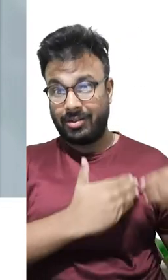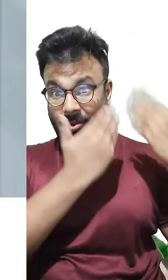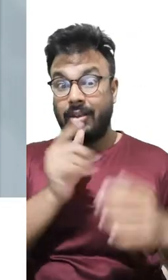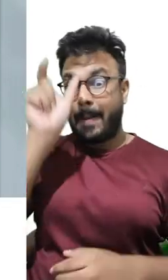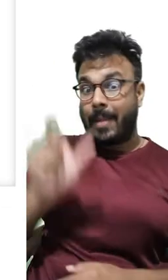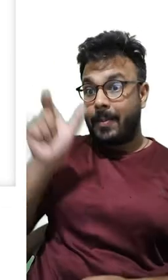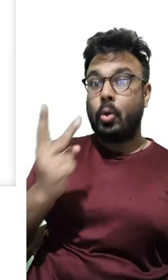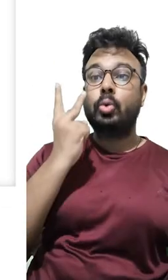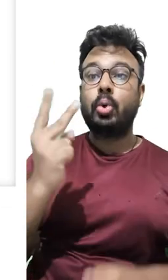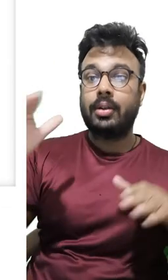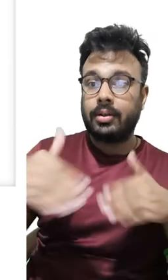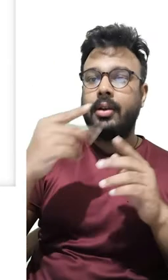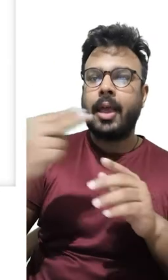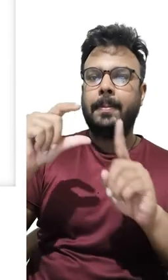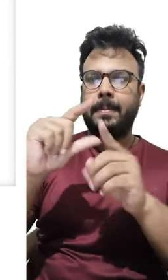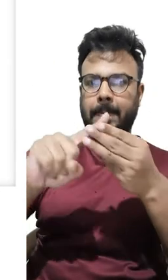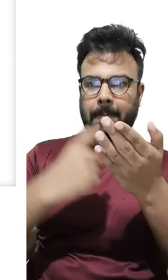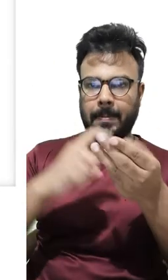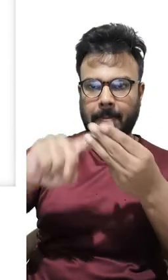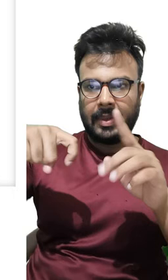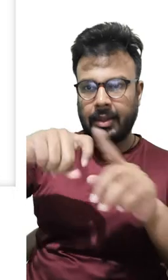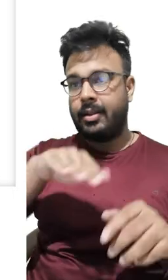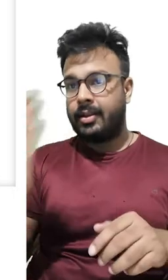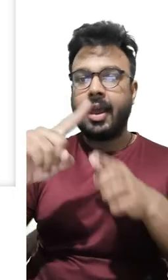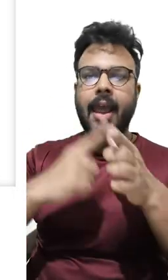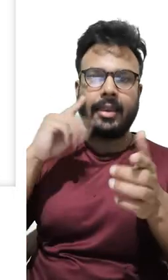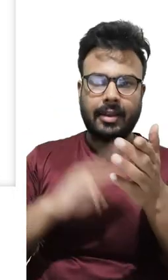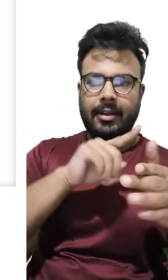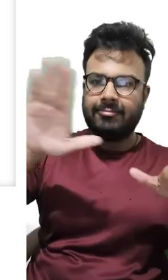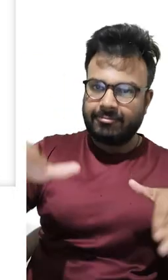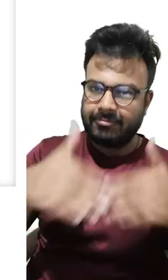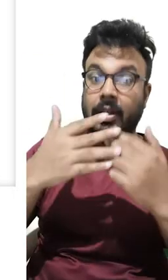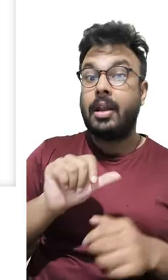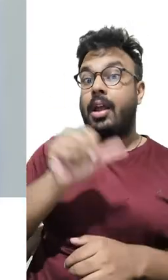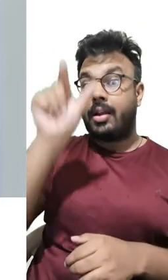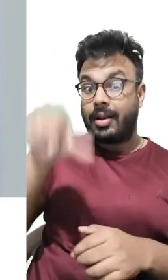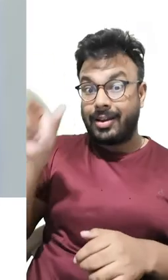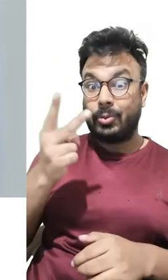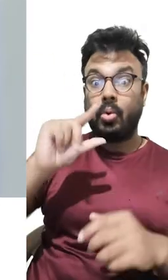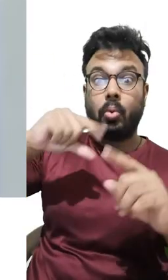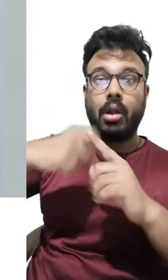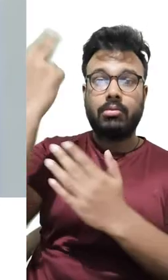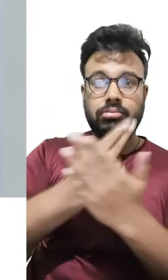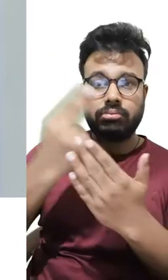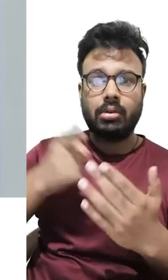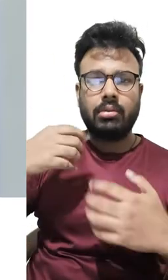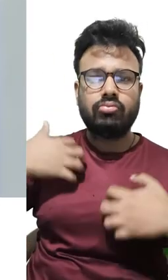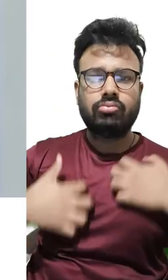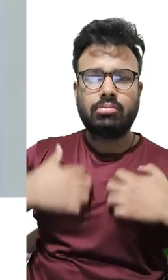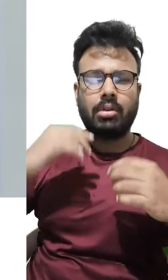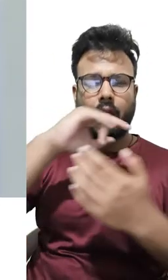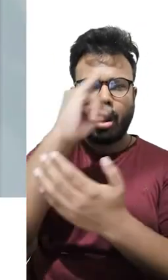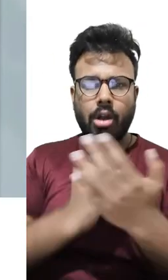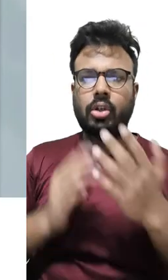to study art. It was during these years that he met Derek Beauchet and Jim Donovan, British artists who were interested